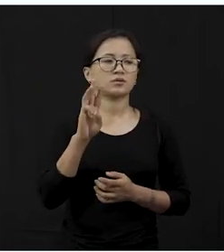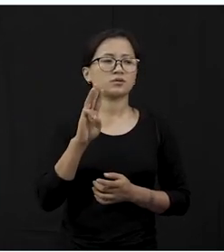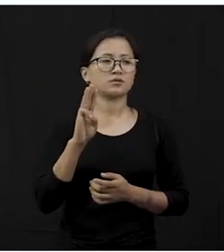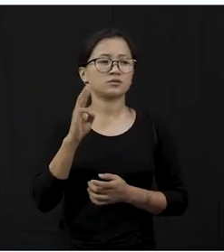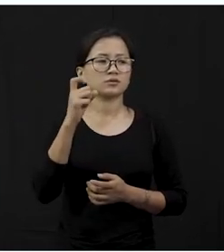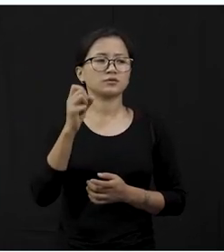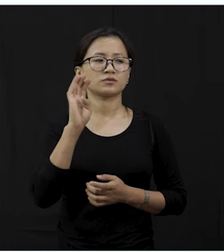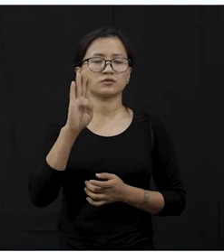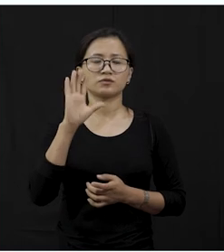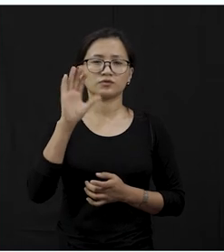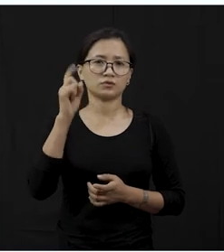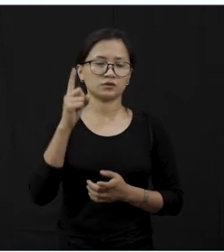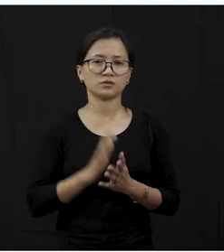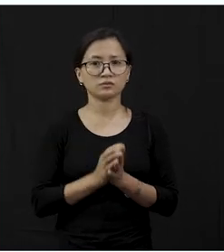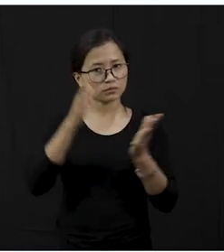37,541 is greater.